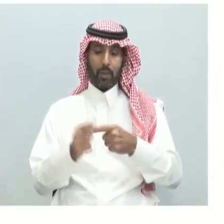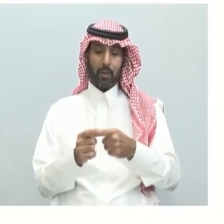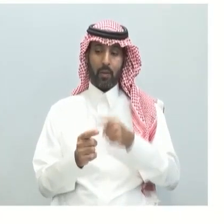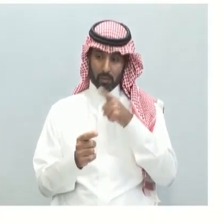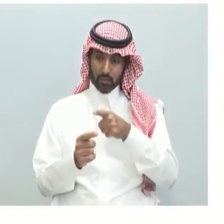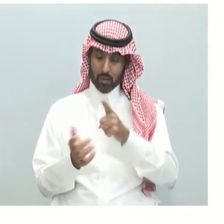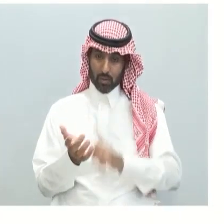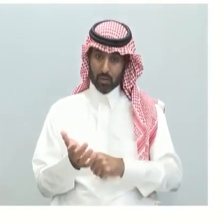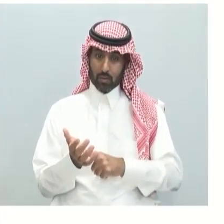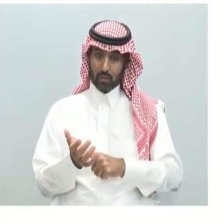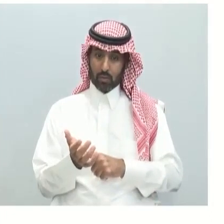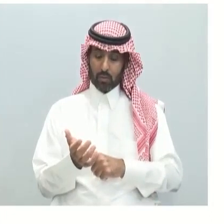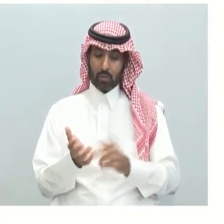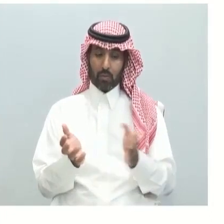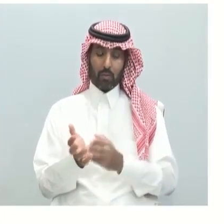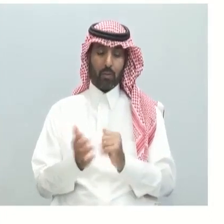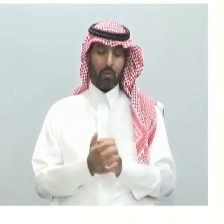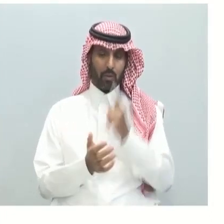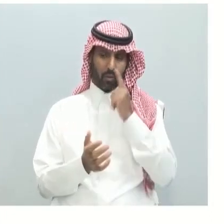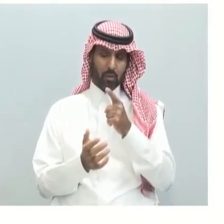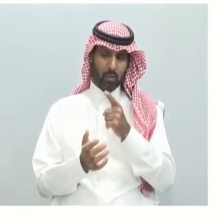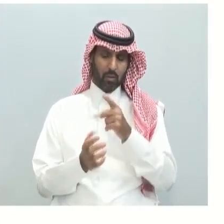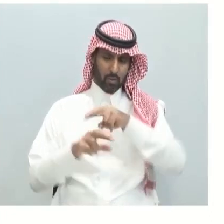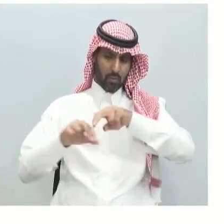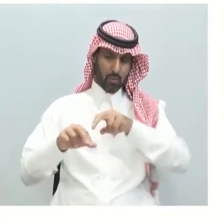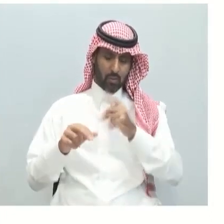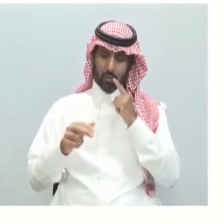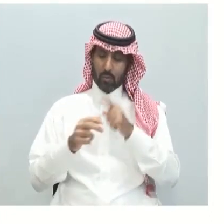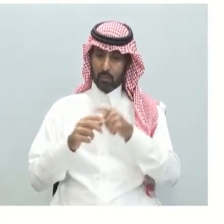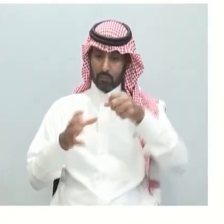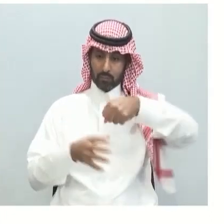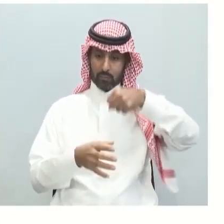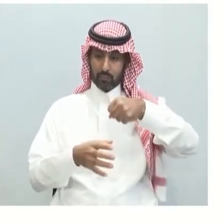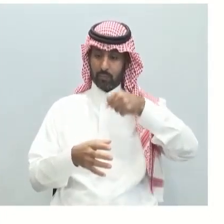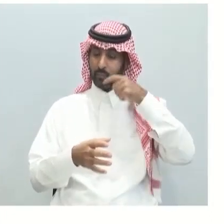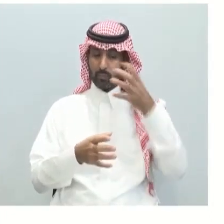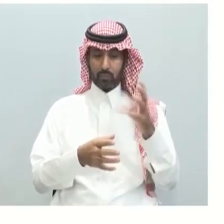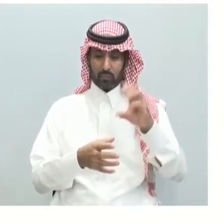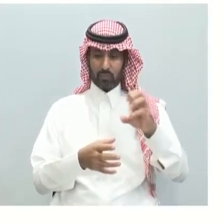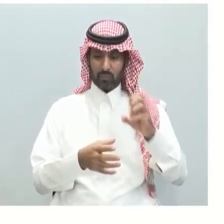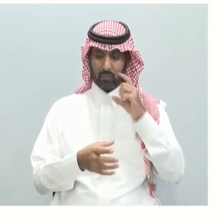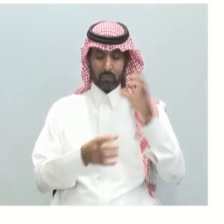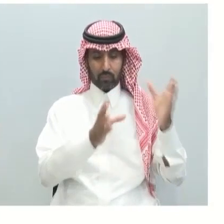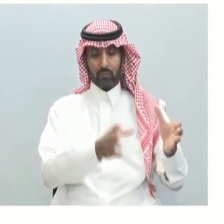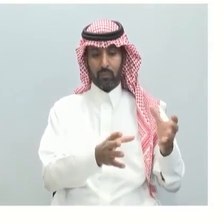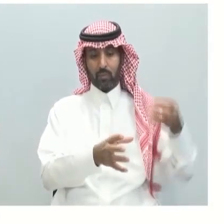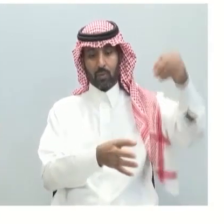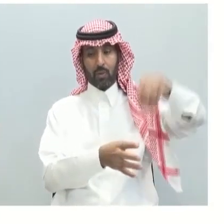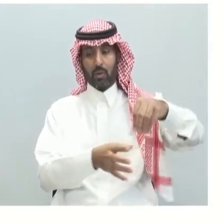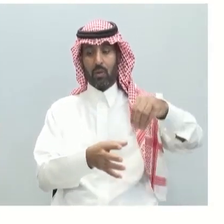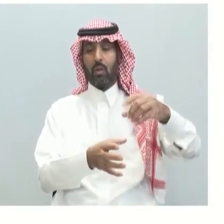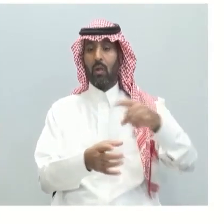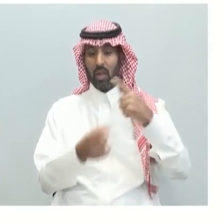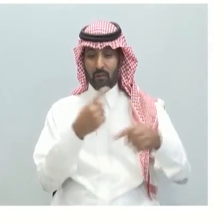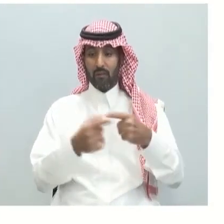we're a family of three and we manage to accumulate a bag full of recyclable waste every day. So every